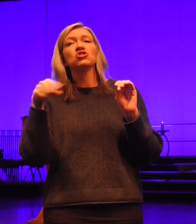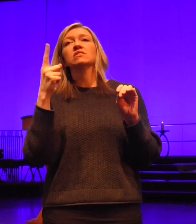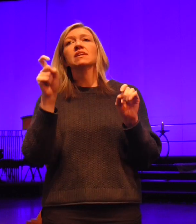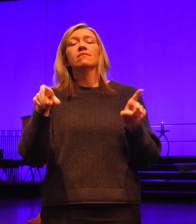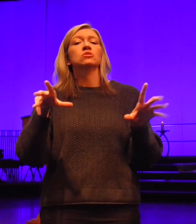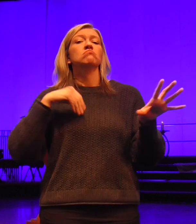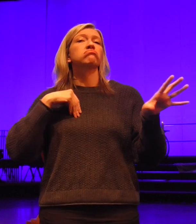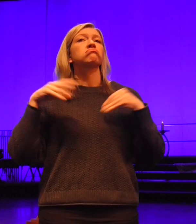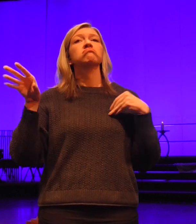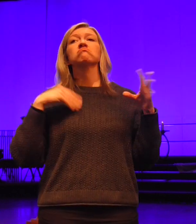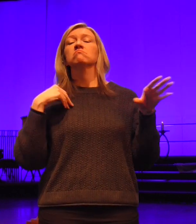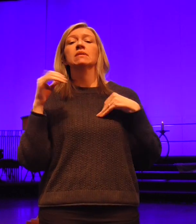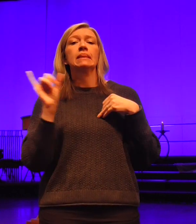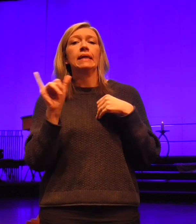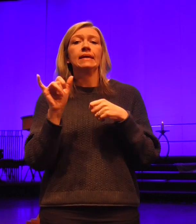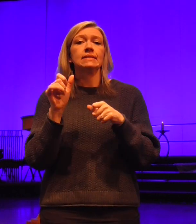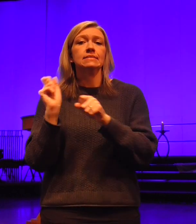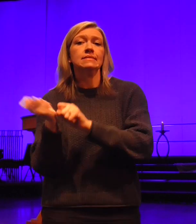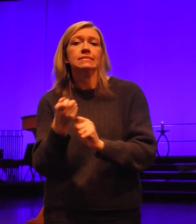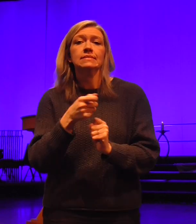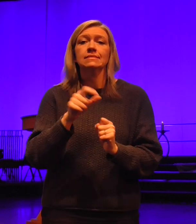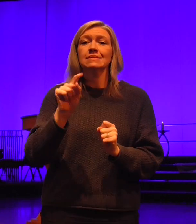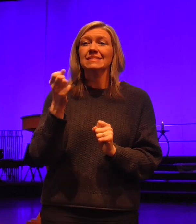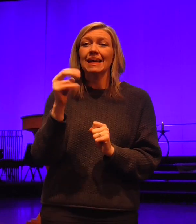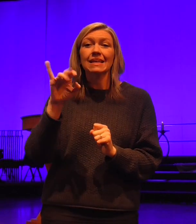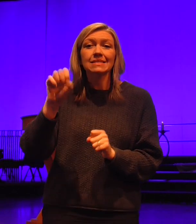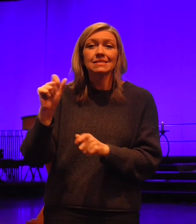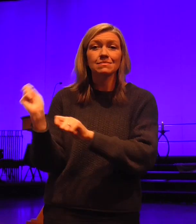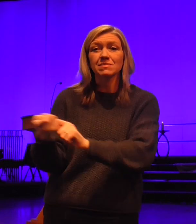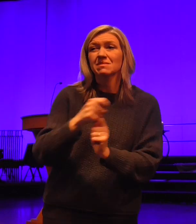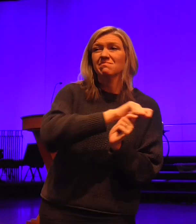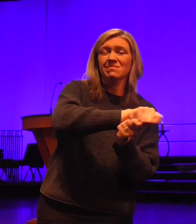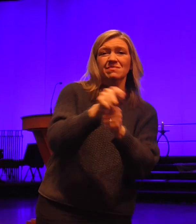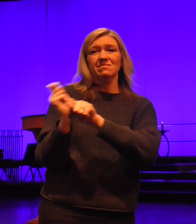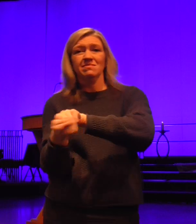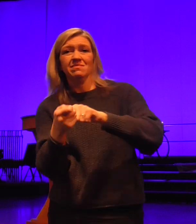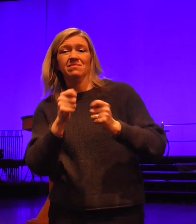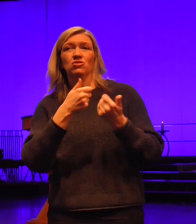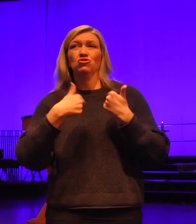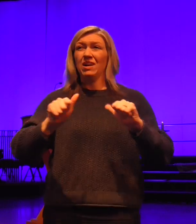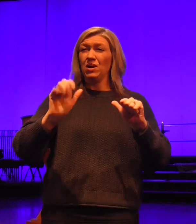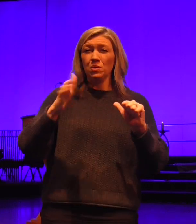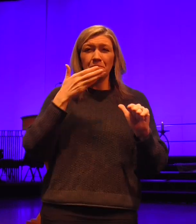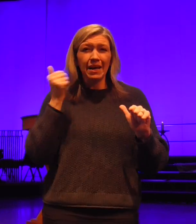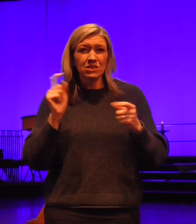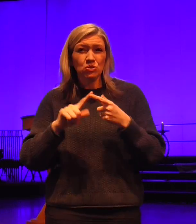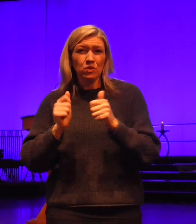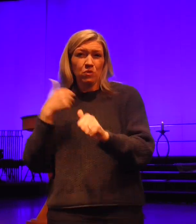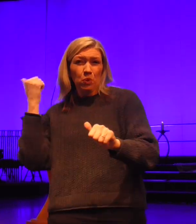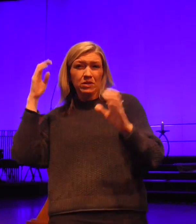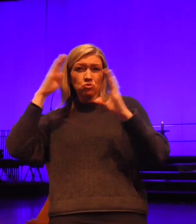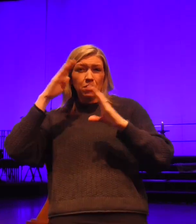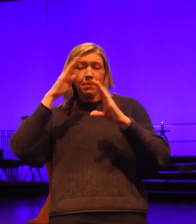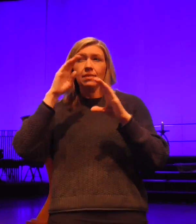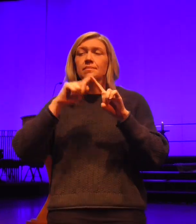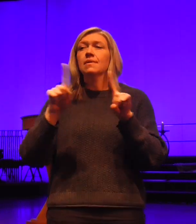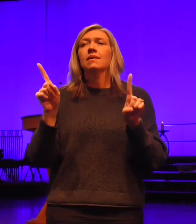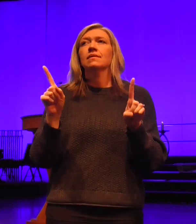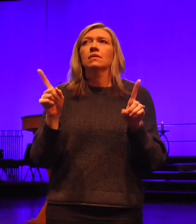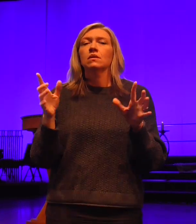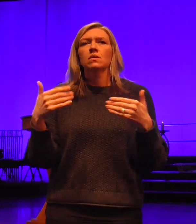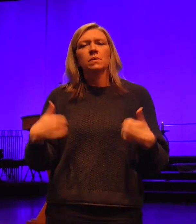your way, kind of like a tennis player, and the balls are coming, and you're hitting them, and you're doing your best, to stay out of trouble. But it's